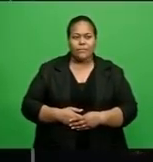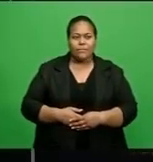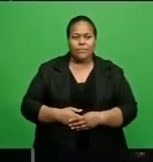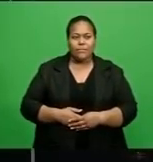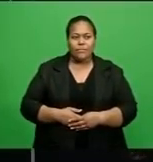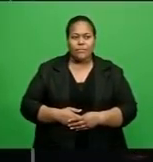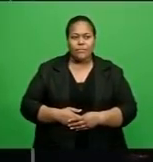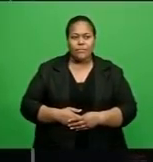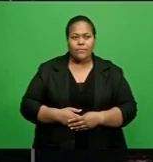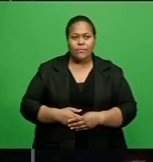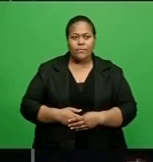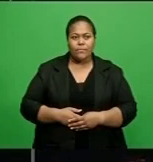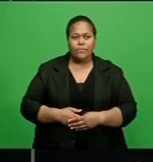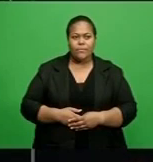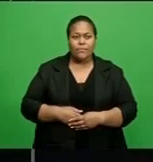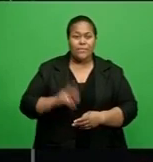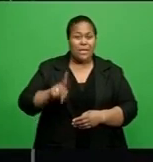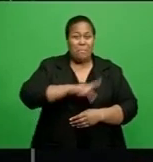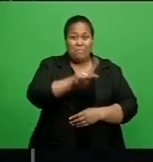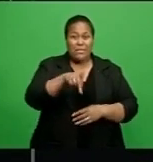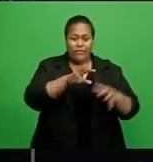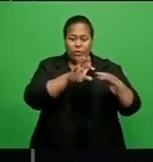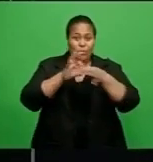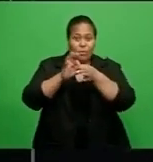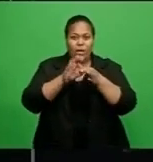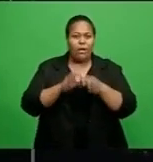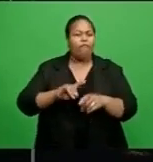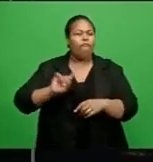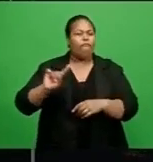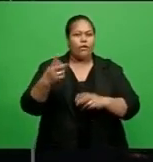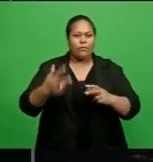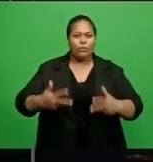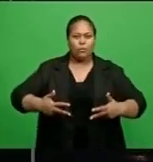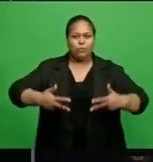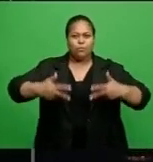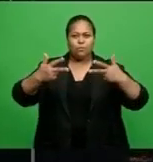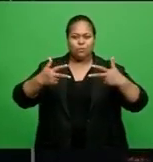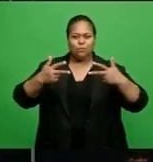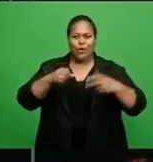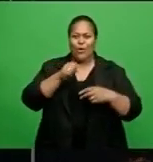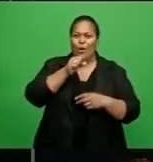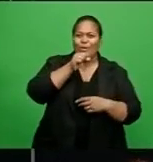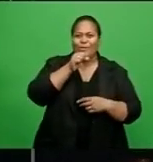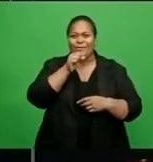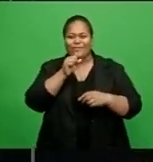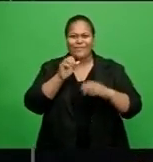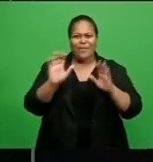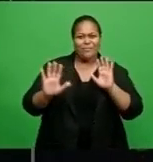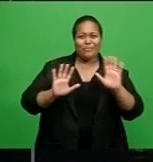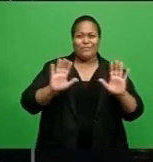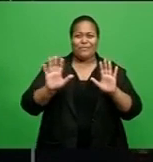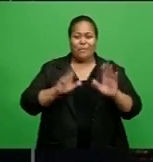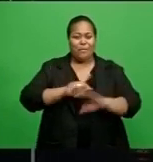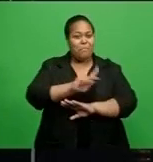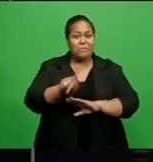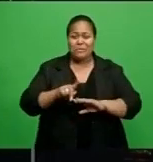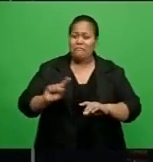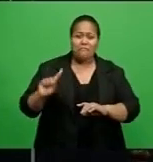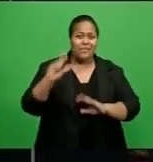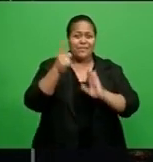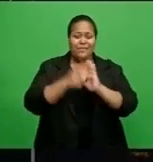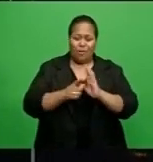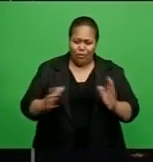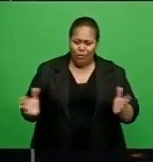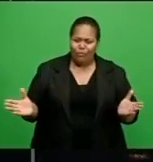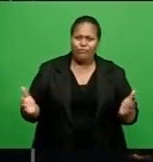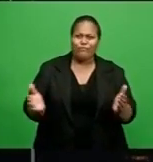Pacific Unite will be the first ever virtual concert in the Pacific, aiming to bring together leaders and people across the region to work together